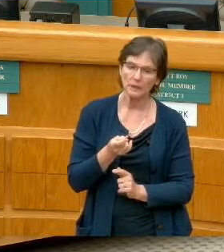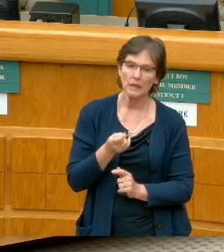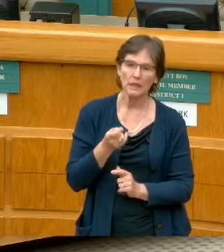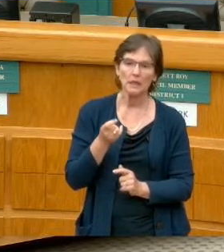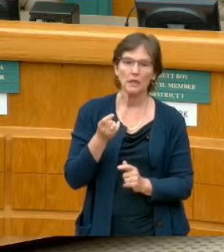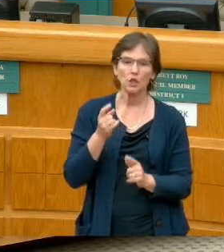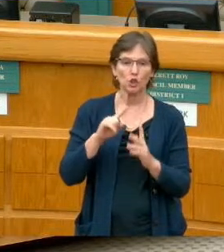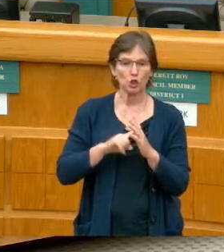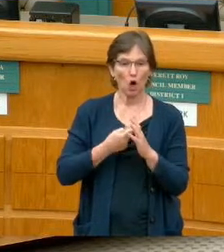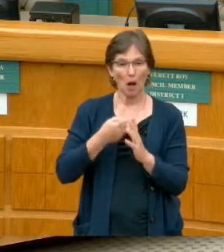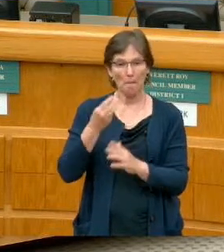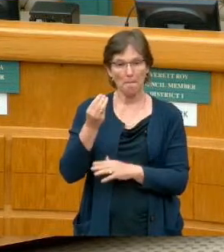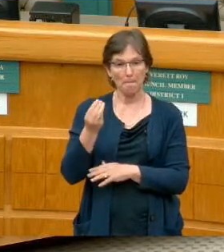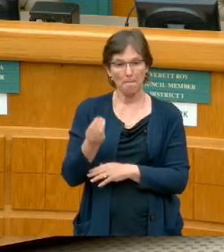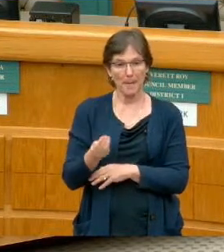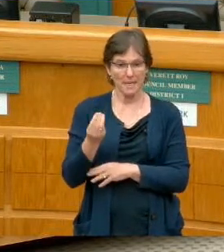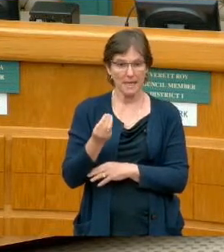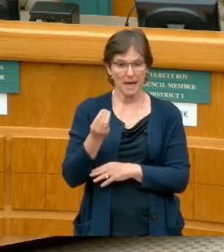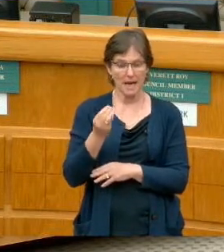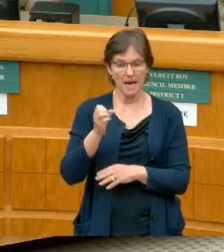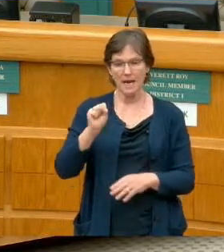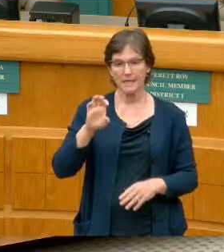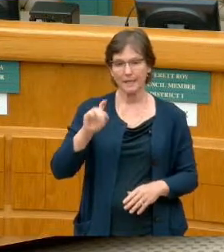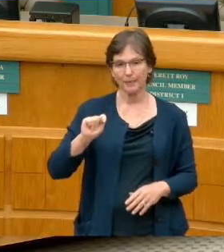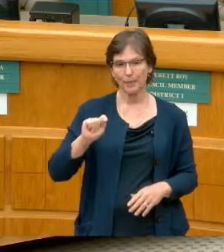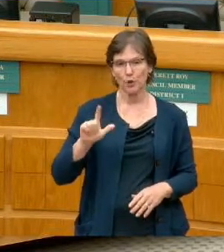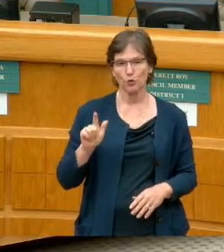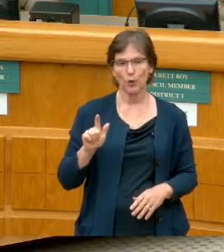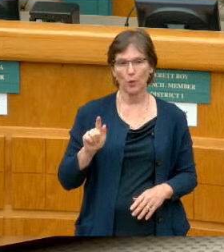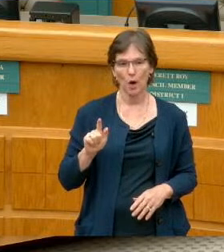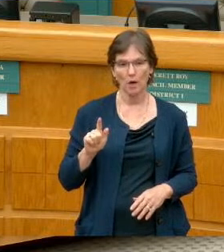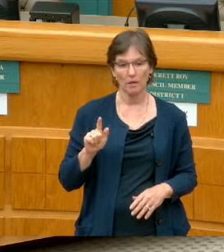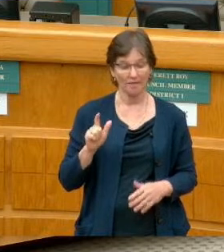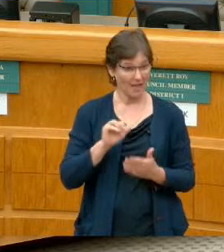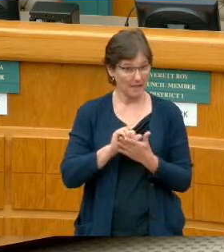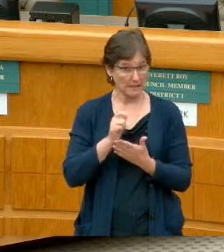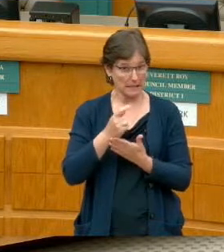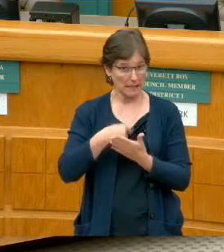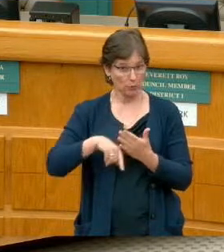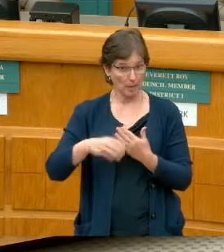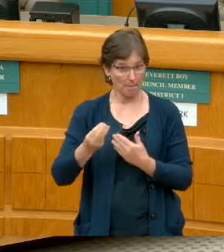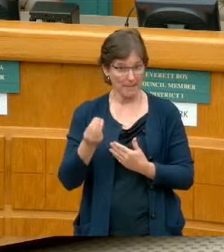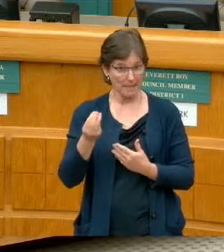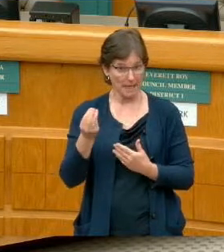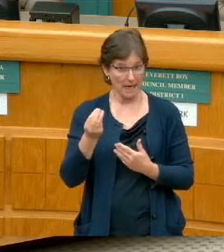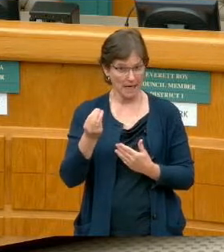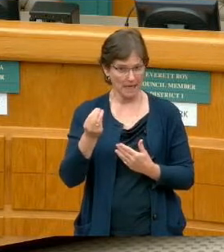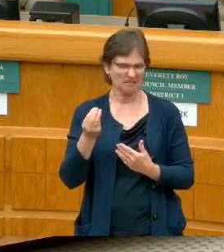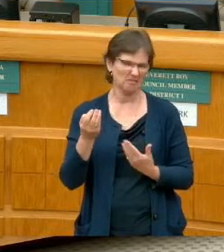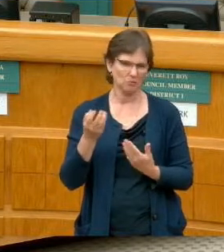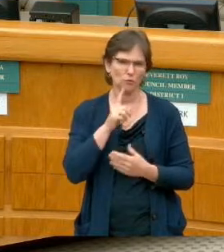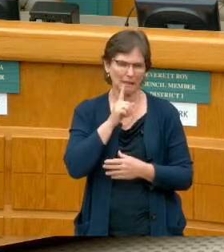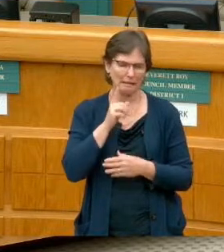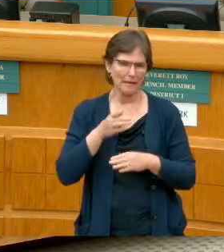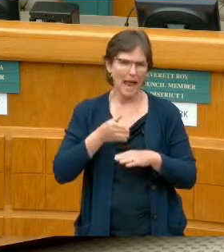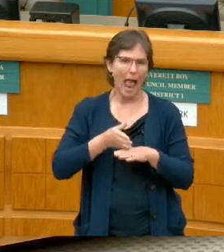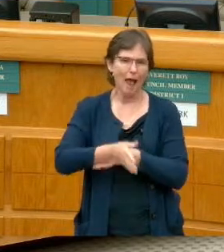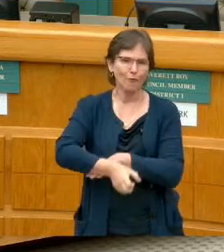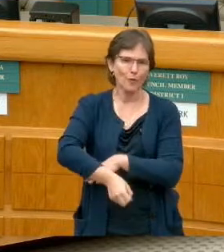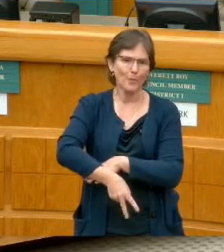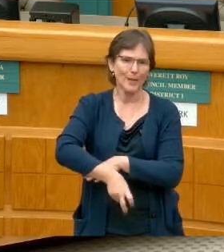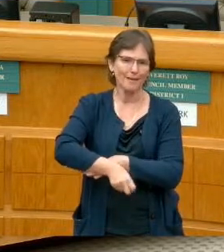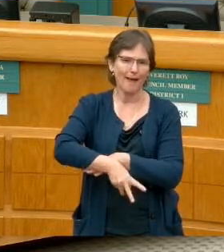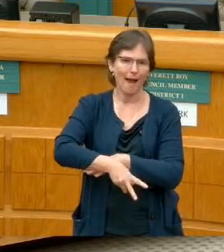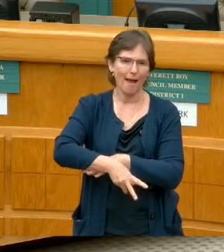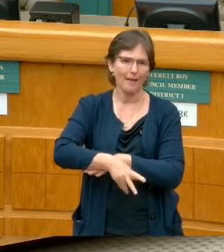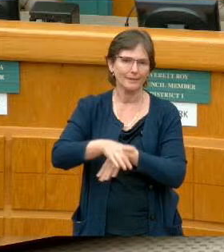the 21st, that'll be, I guess, next Monday, well, at midnight Sunday night, or 12:01